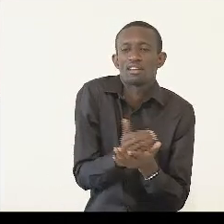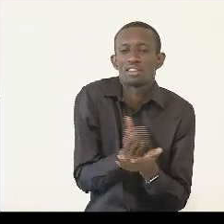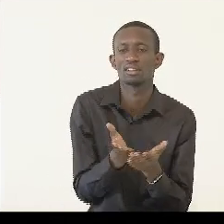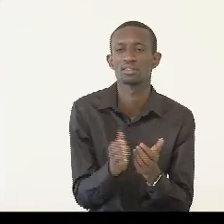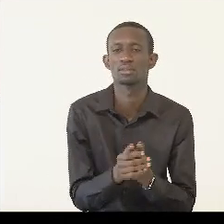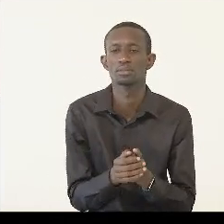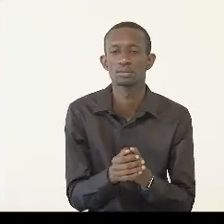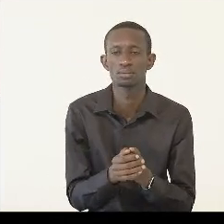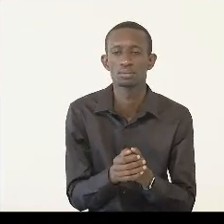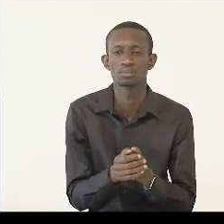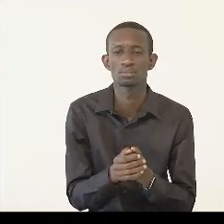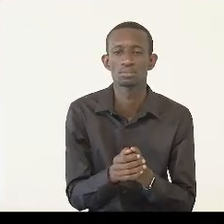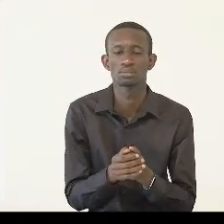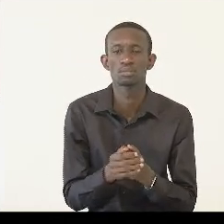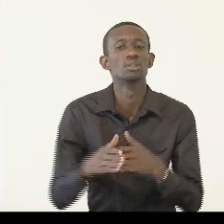finally,